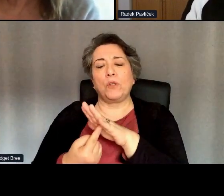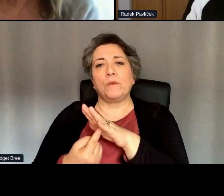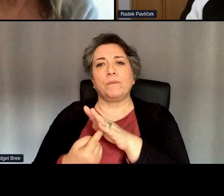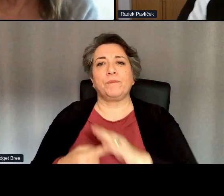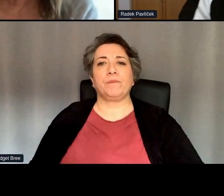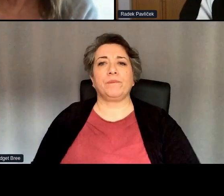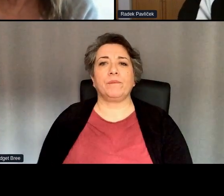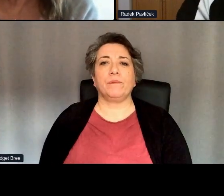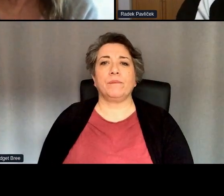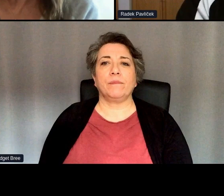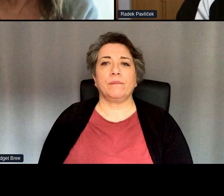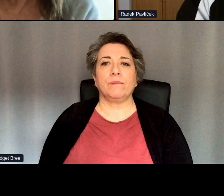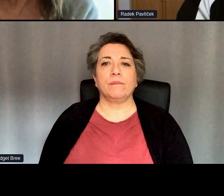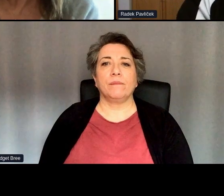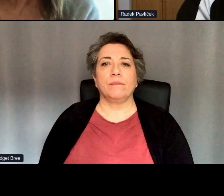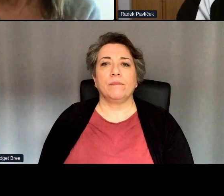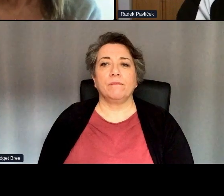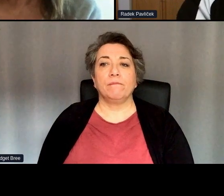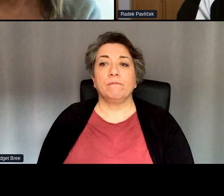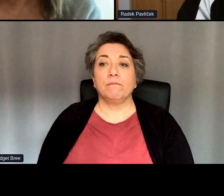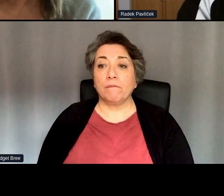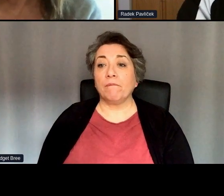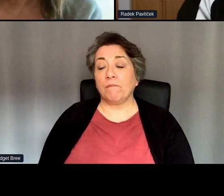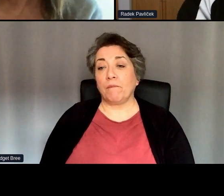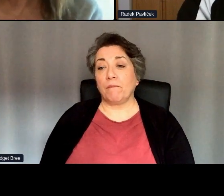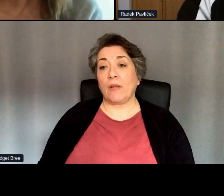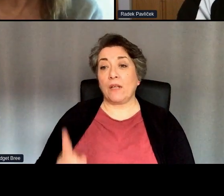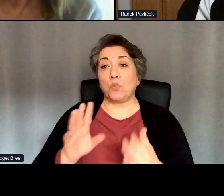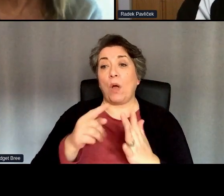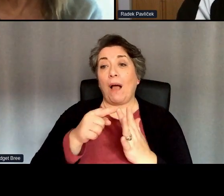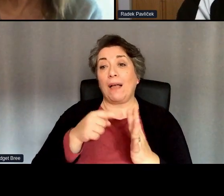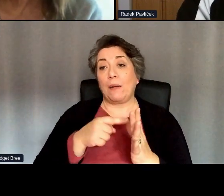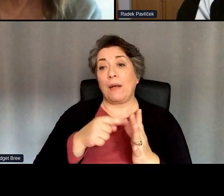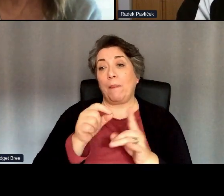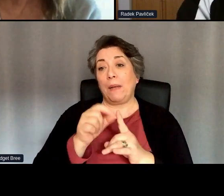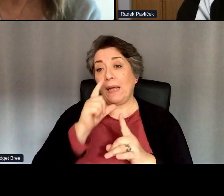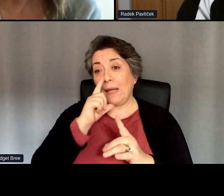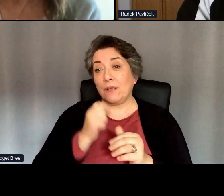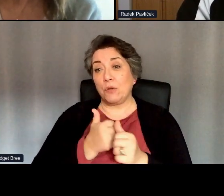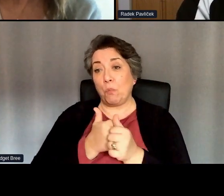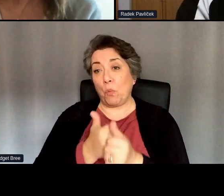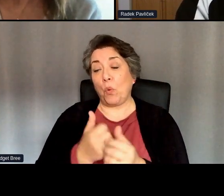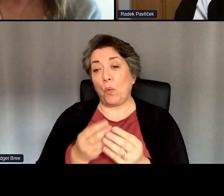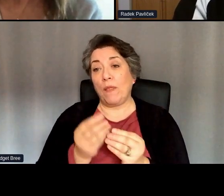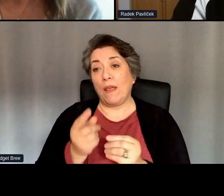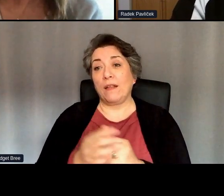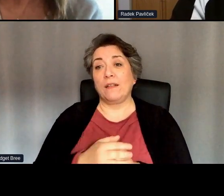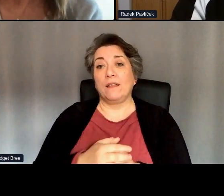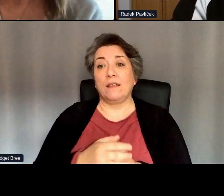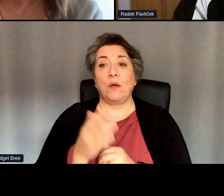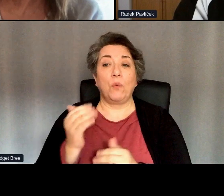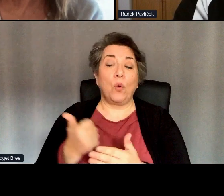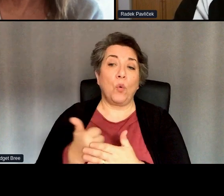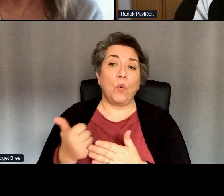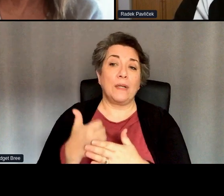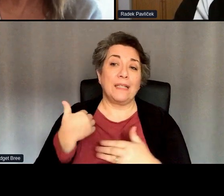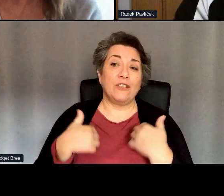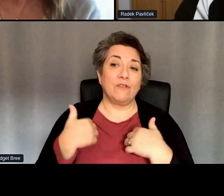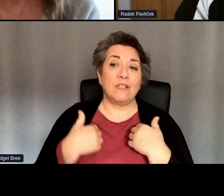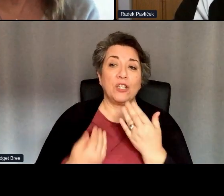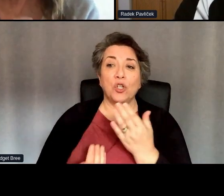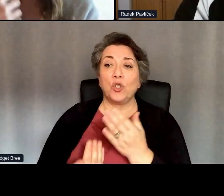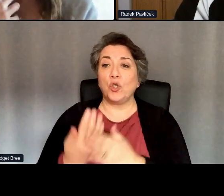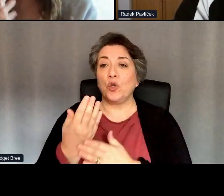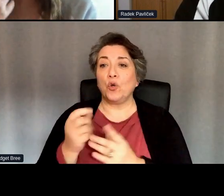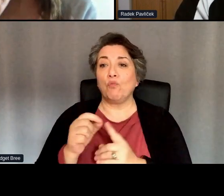what IAAP can support with. And we're also always interested in new projects and talking about this. And I